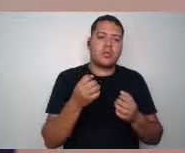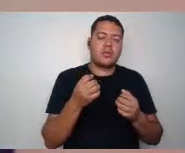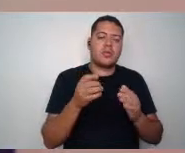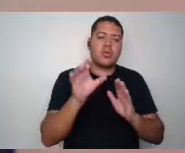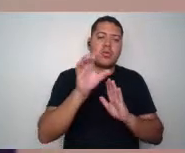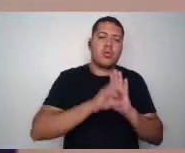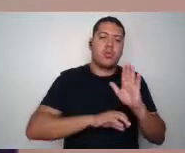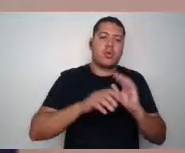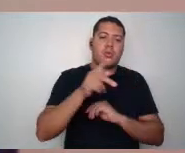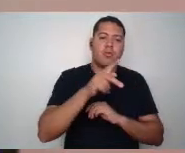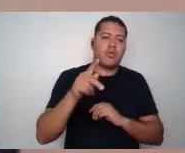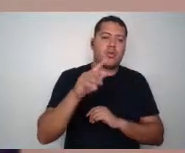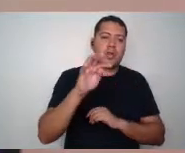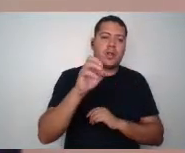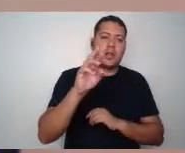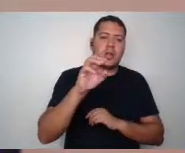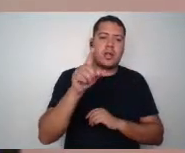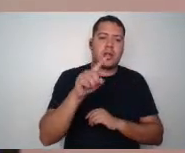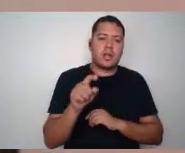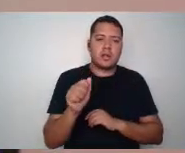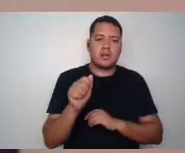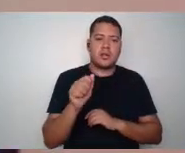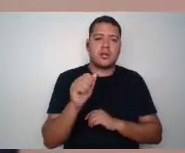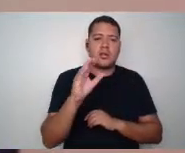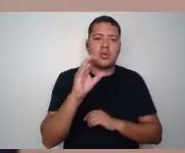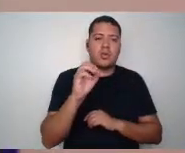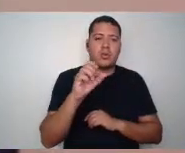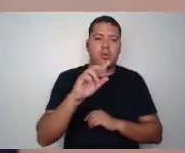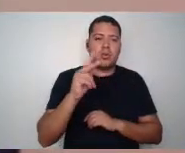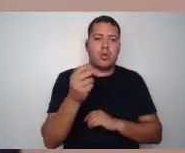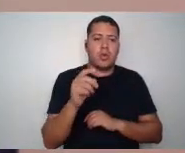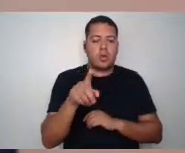program, I will read now the curriculum of